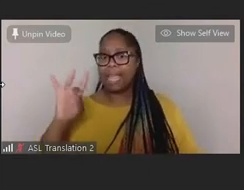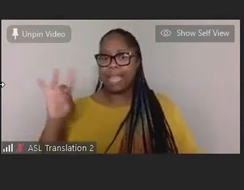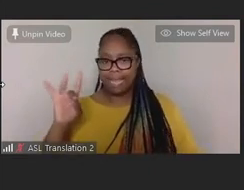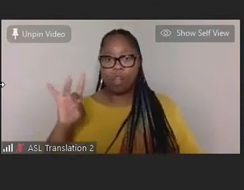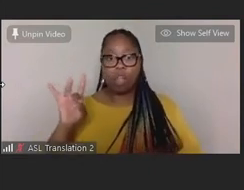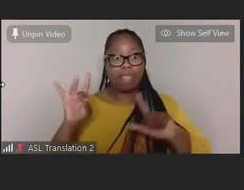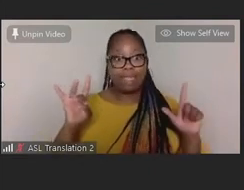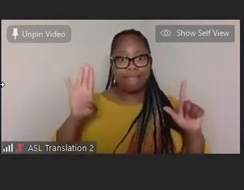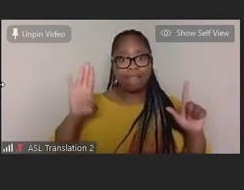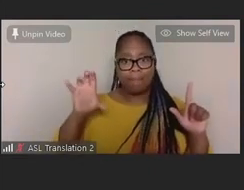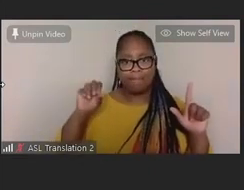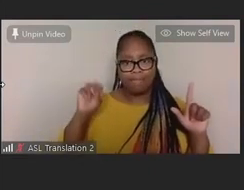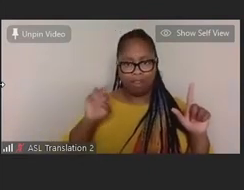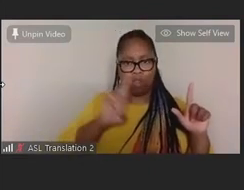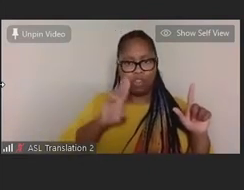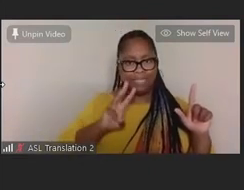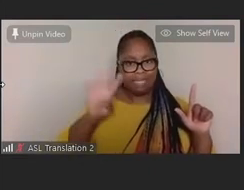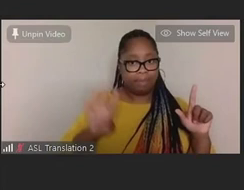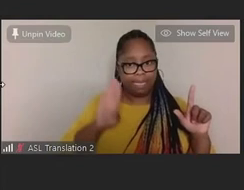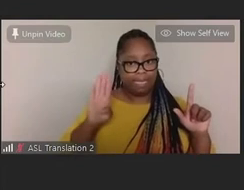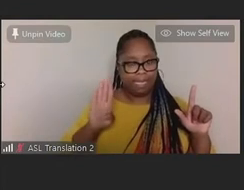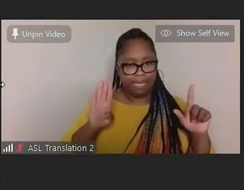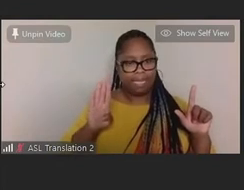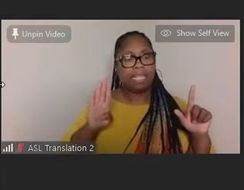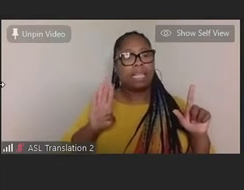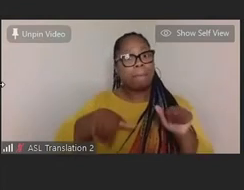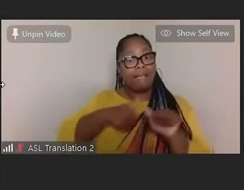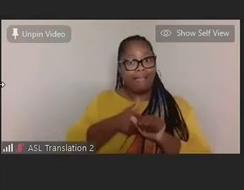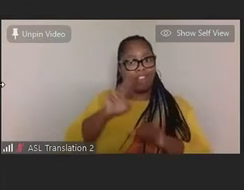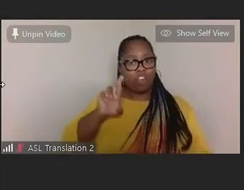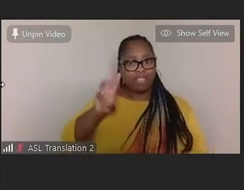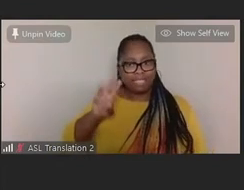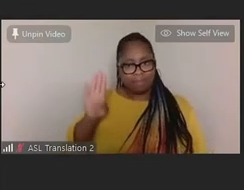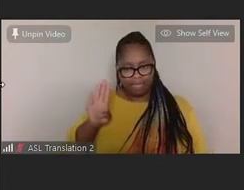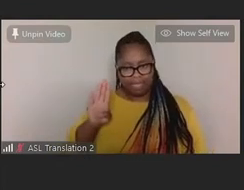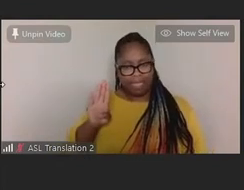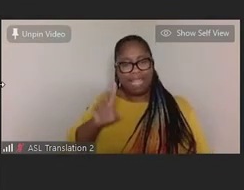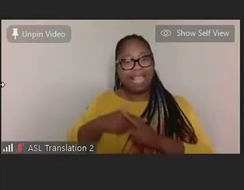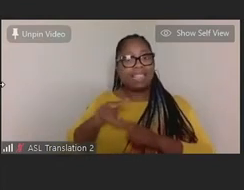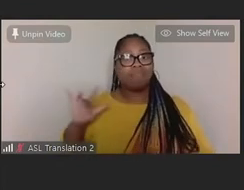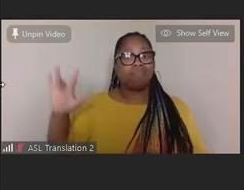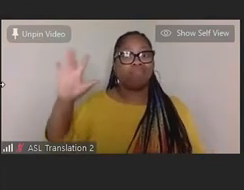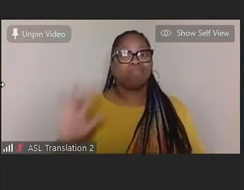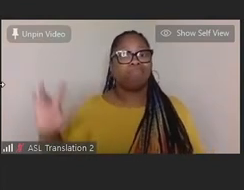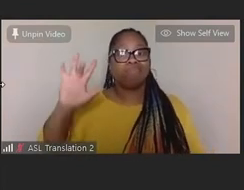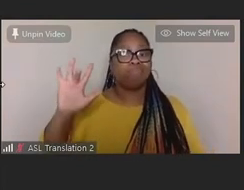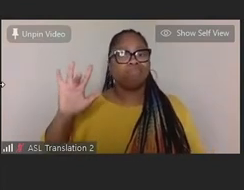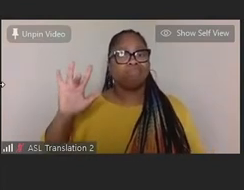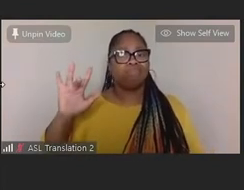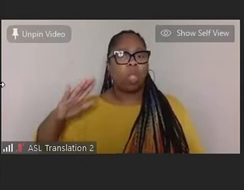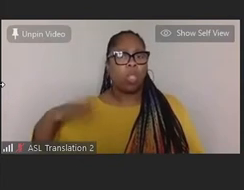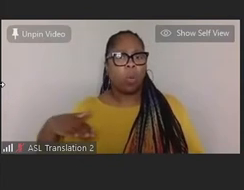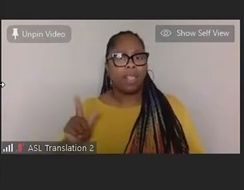of us, the vacant site is an R6B zoning district. Behind us is an R6B, and the vacant corner lot on the lower